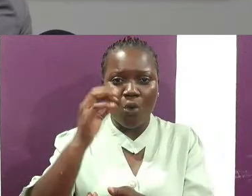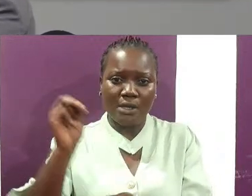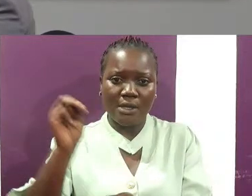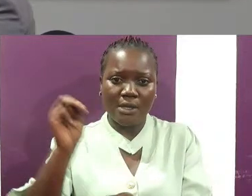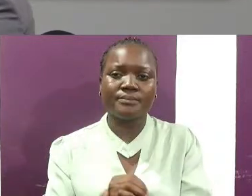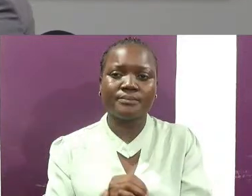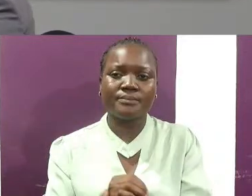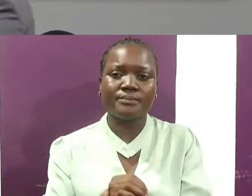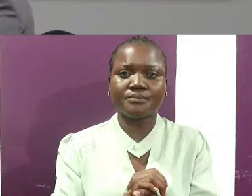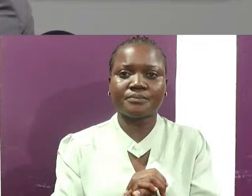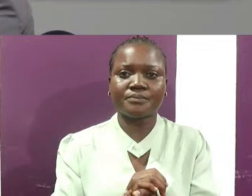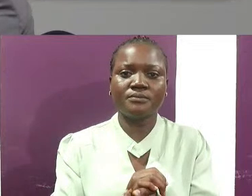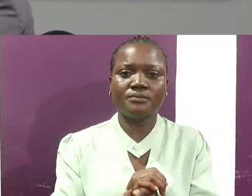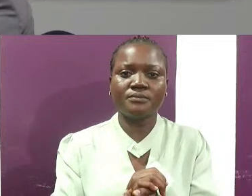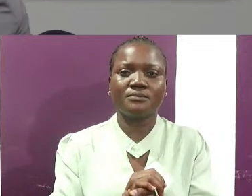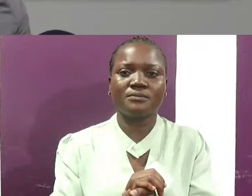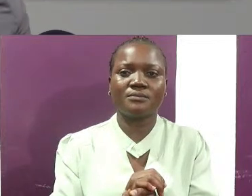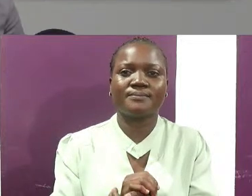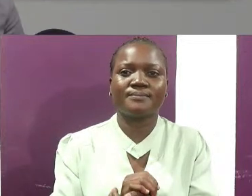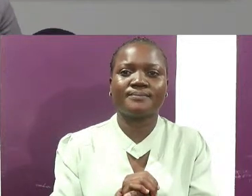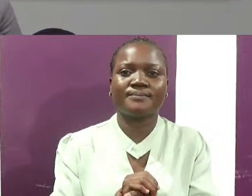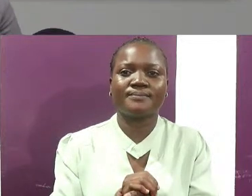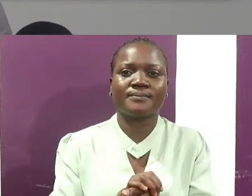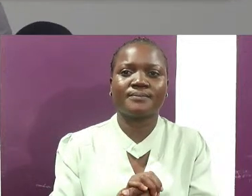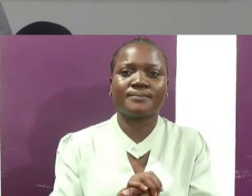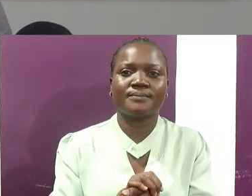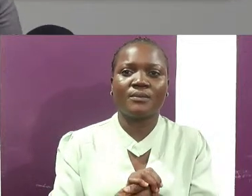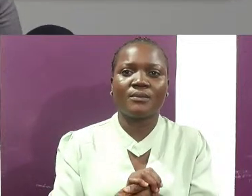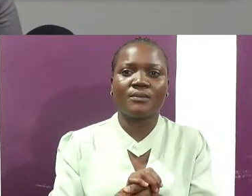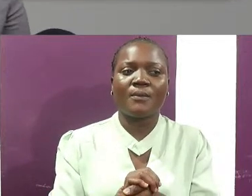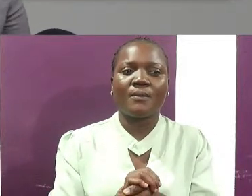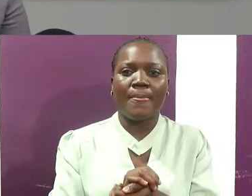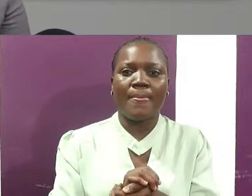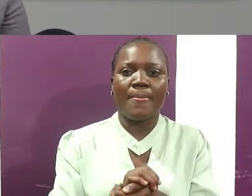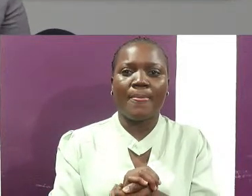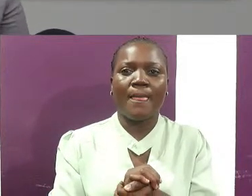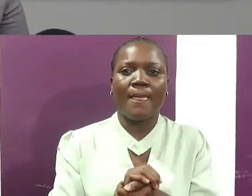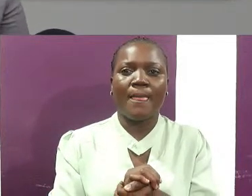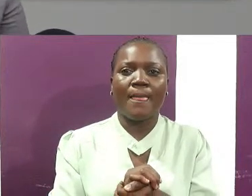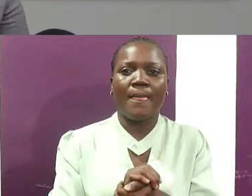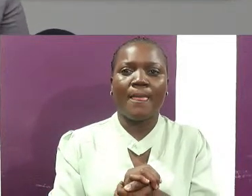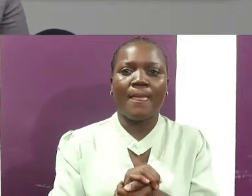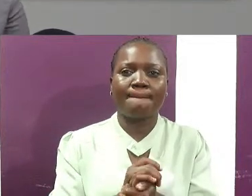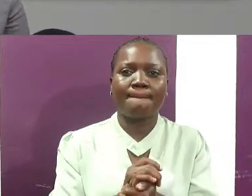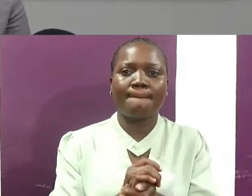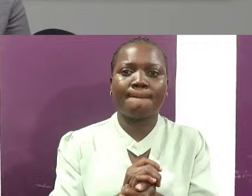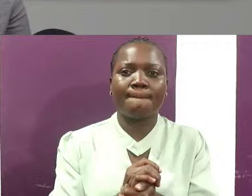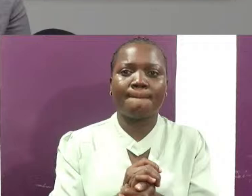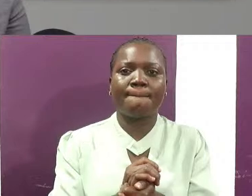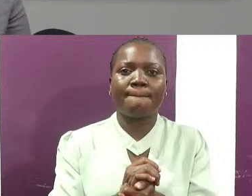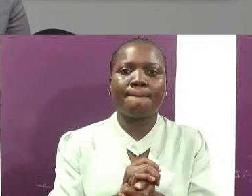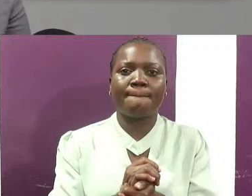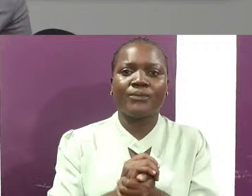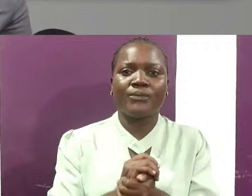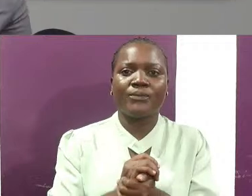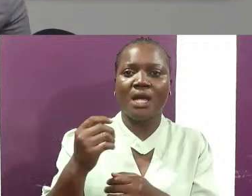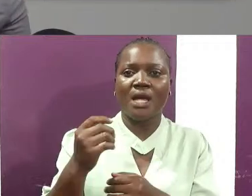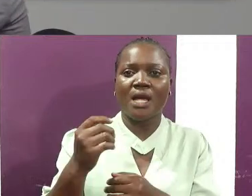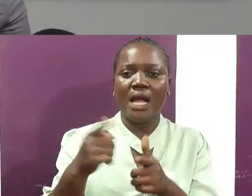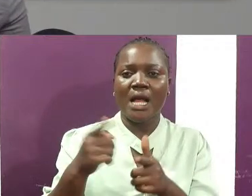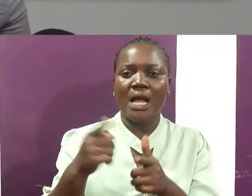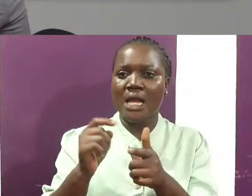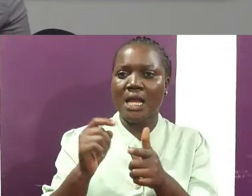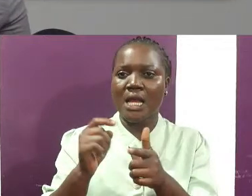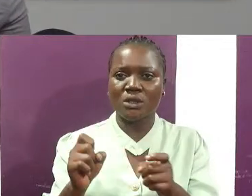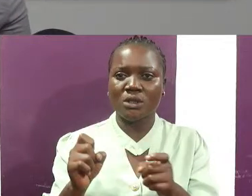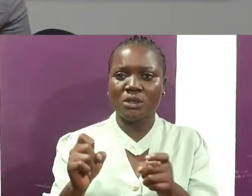serve a better God with a better covenant. Romans 7 is another good way to answer this, and then I'll let you go on to the next question. Yeah. Romans 7, verses 20